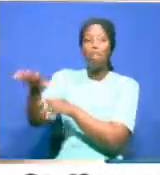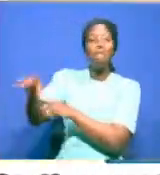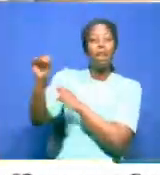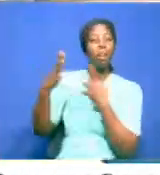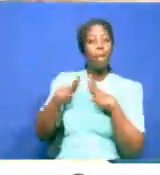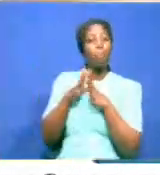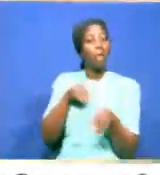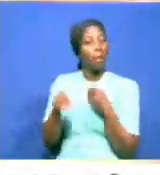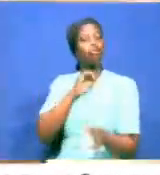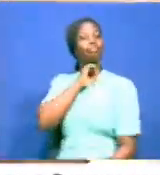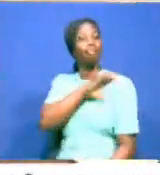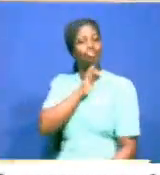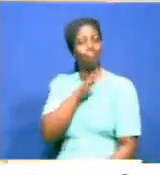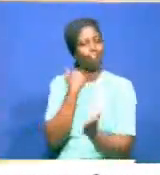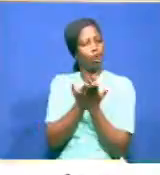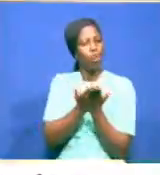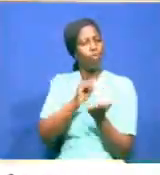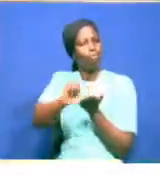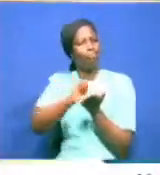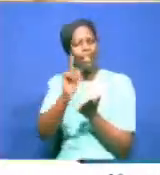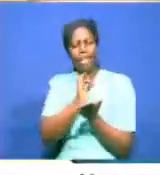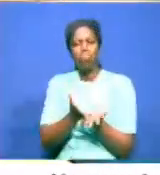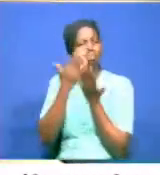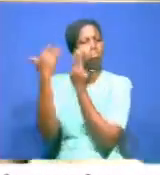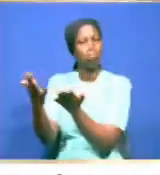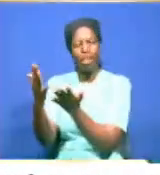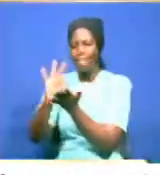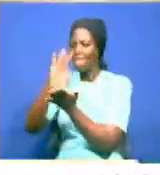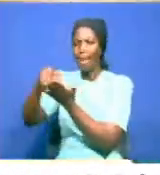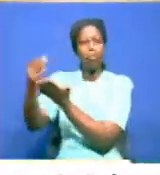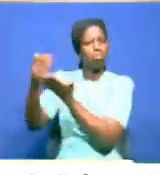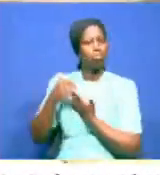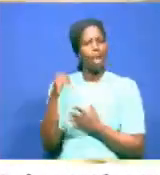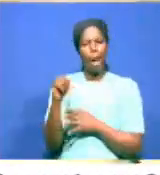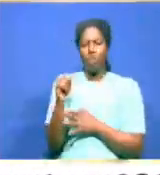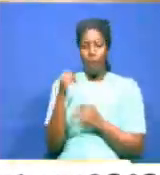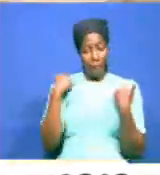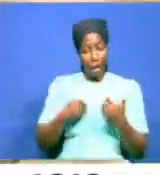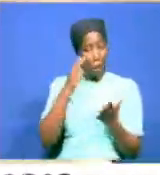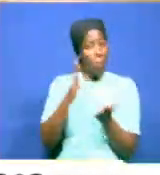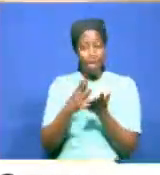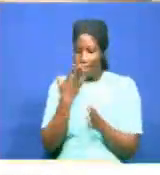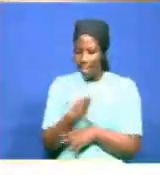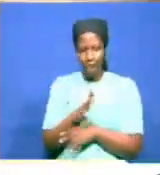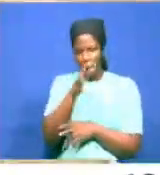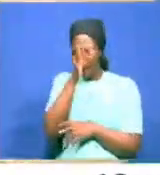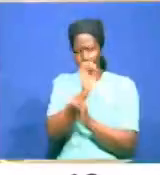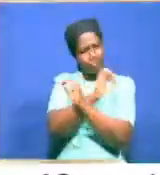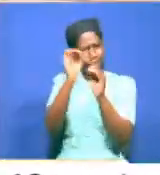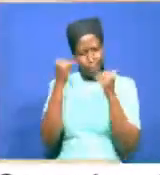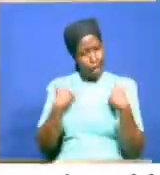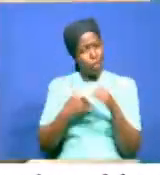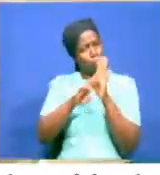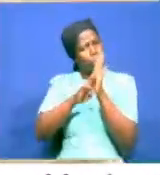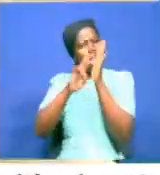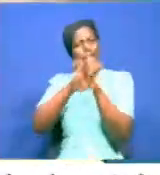complaining, they've written proposals, they've never received any funds, and I'm a witness. I will not lie. Why should I lie? I'm representing the whole nation. So I